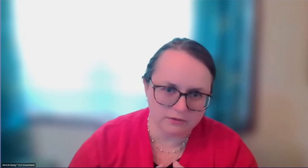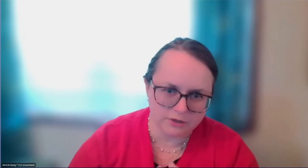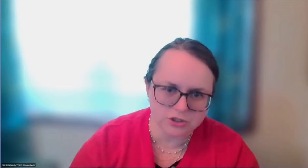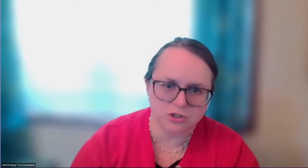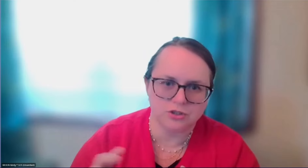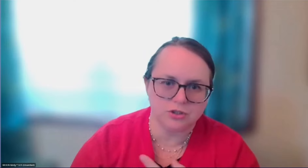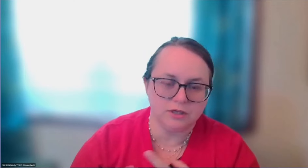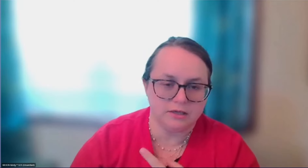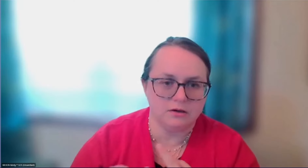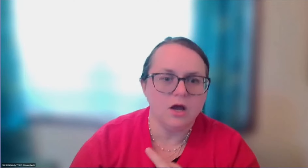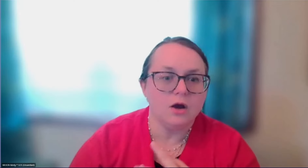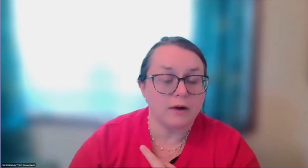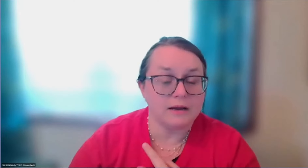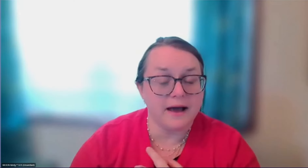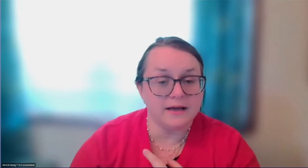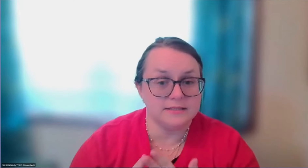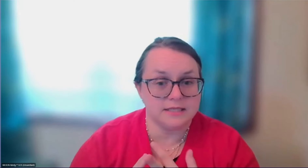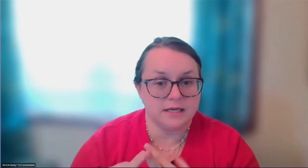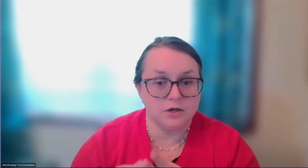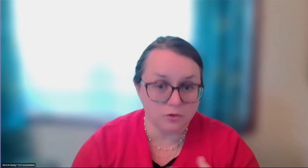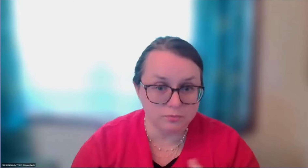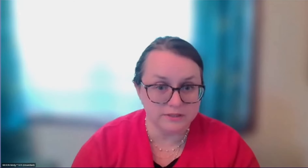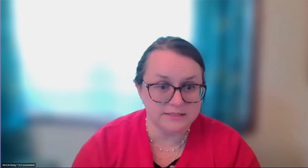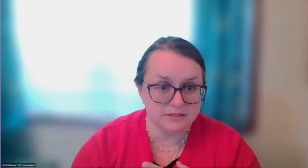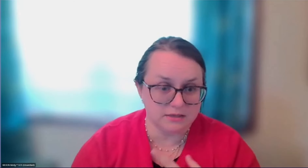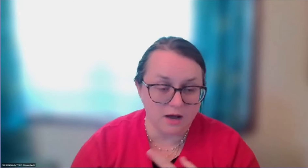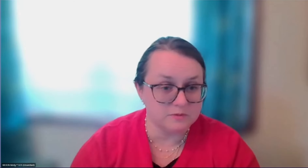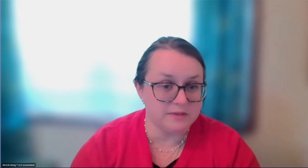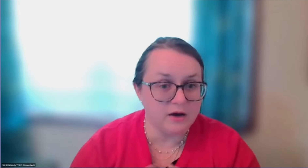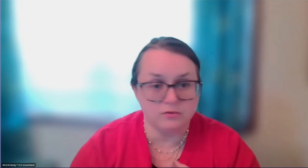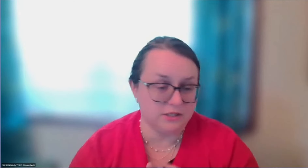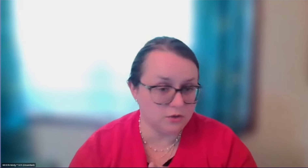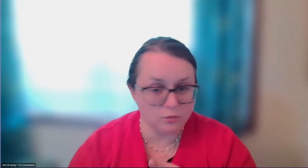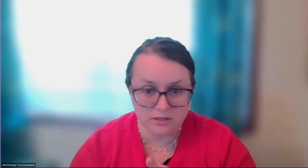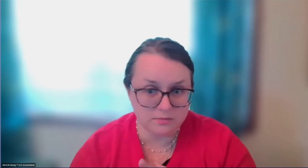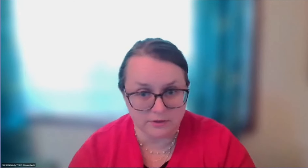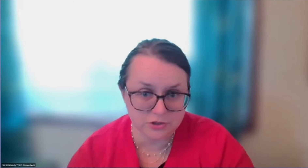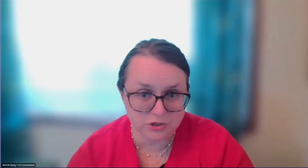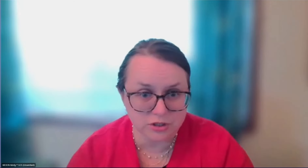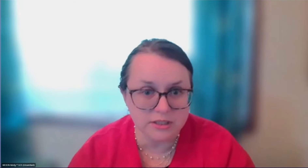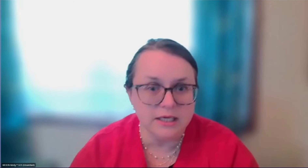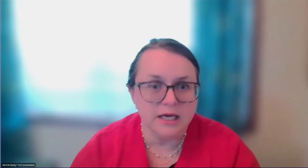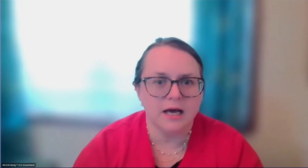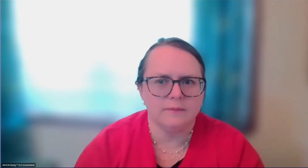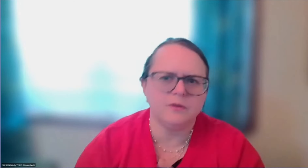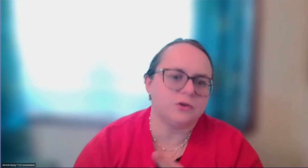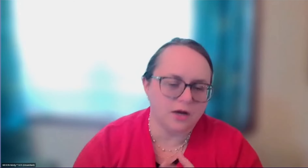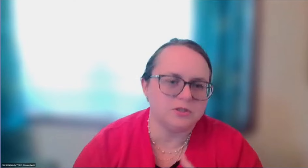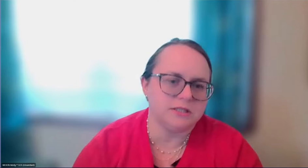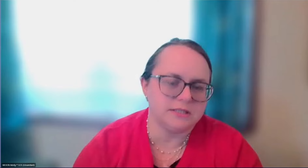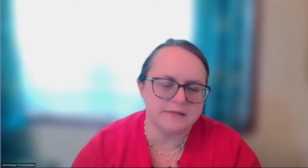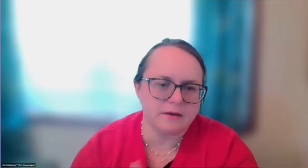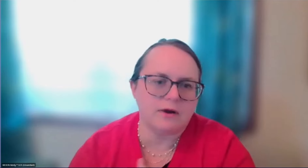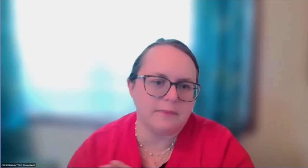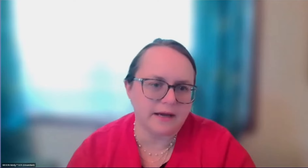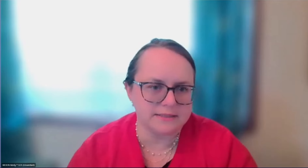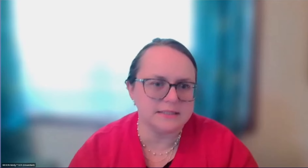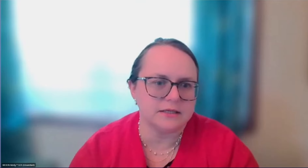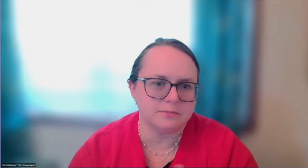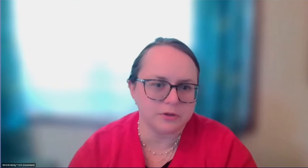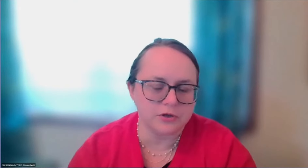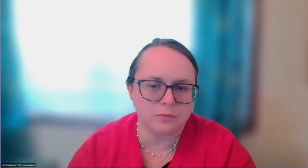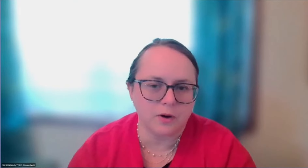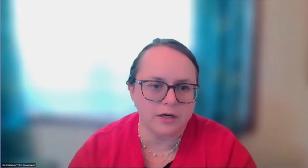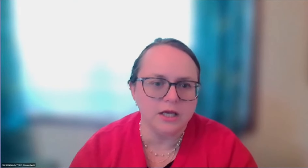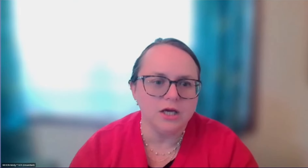become automatically registered. You can write back and say, no, please opt me out. I don't want to be registered. The third option is that they can write back